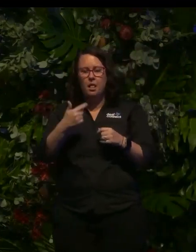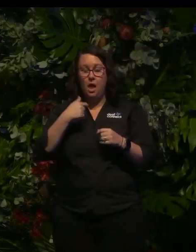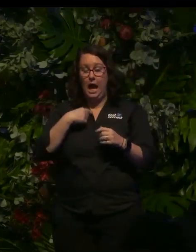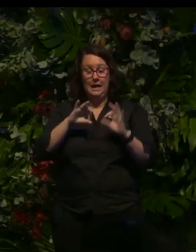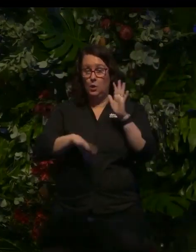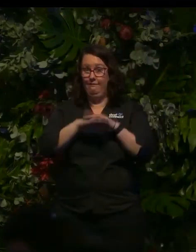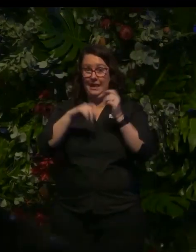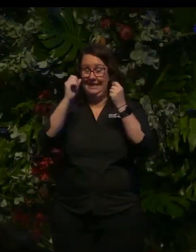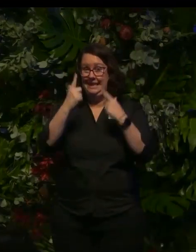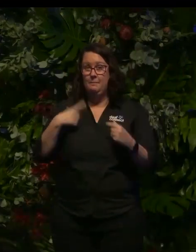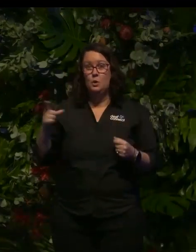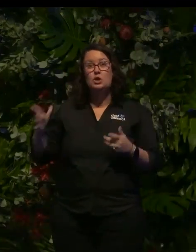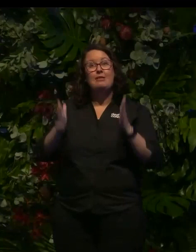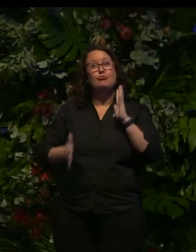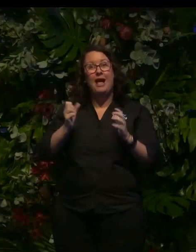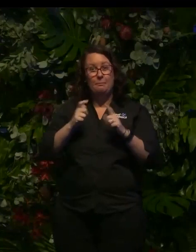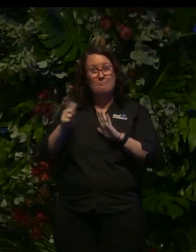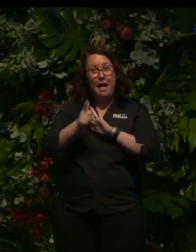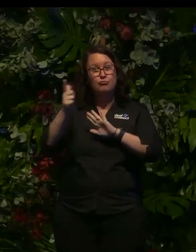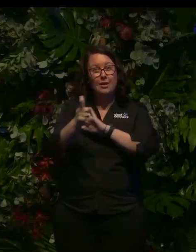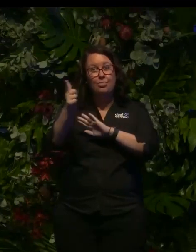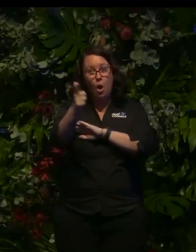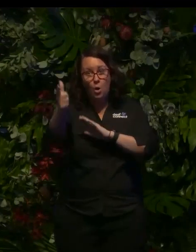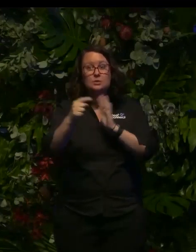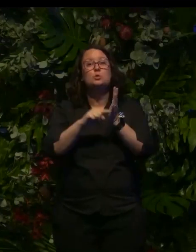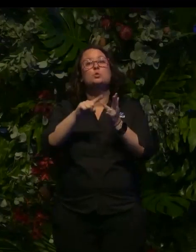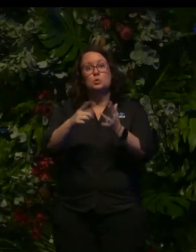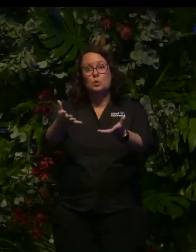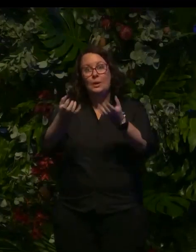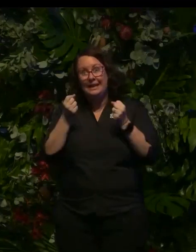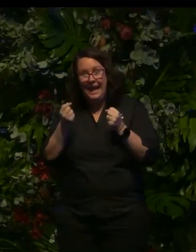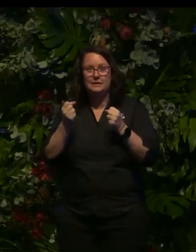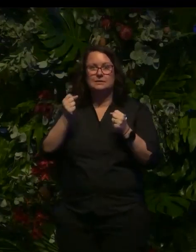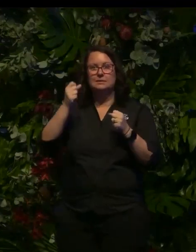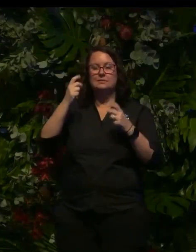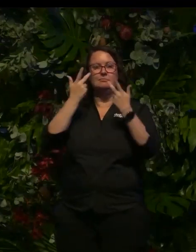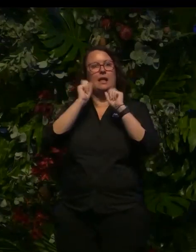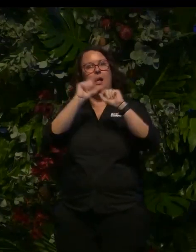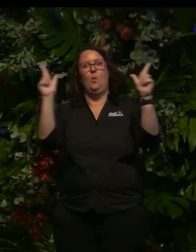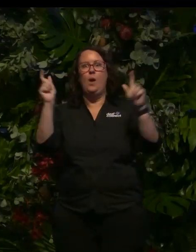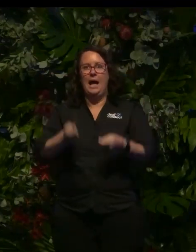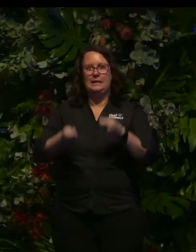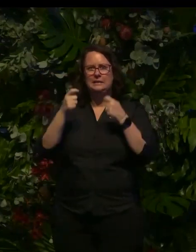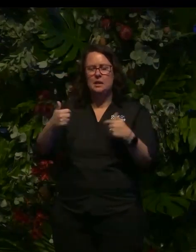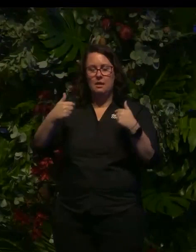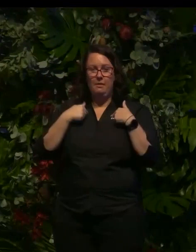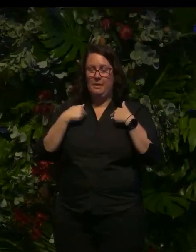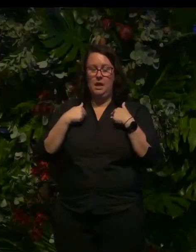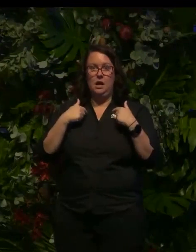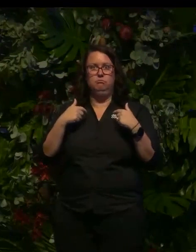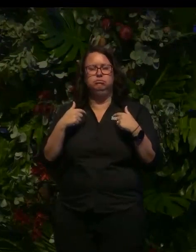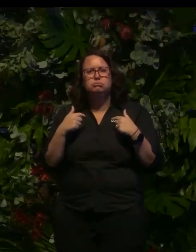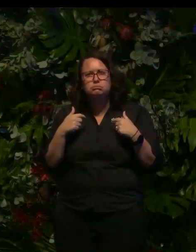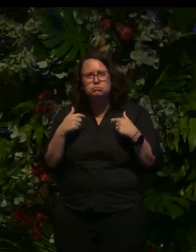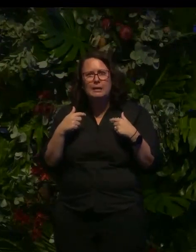totally respect it. Yes. And like, if you follow Macho on Facebook, like everything is a marathon and a